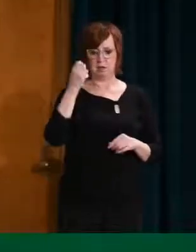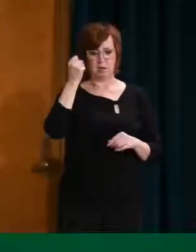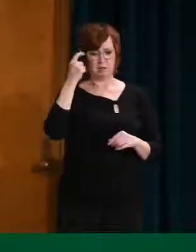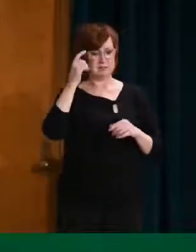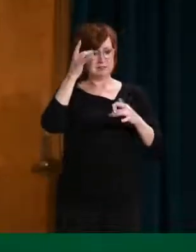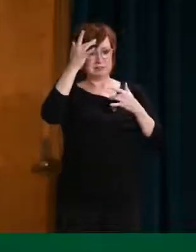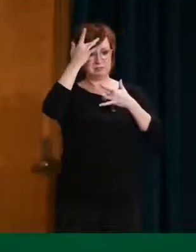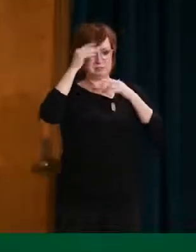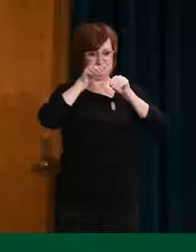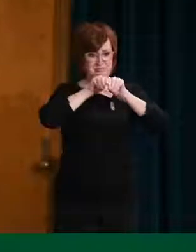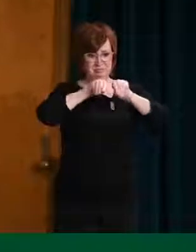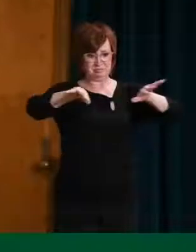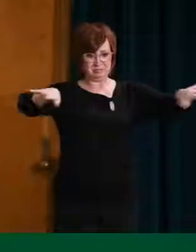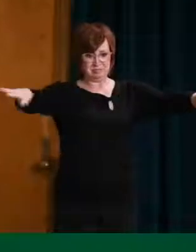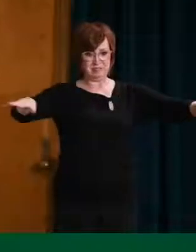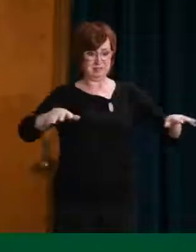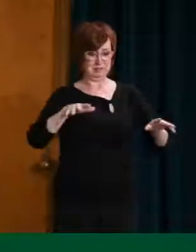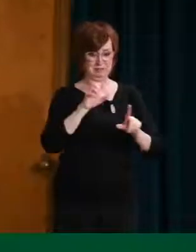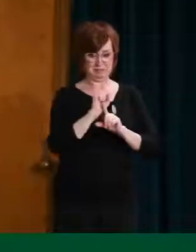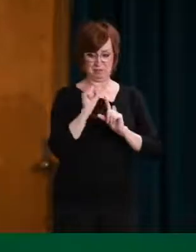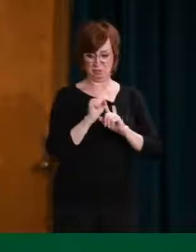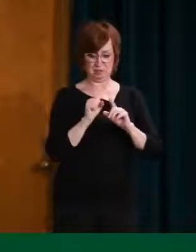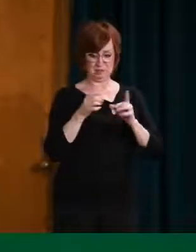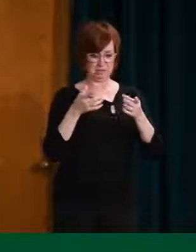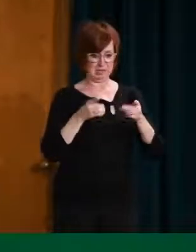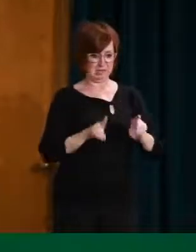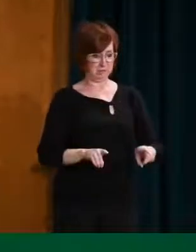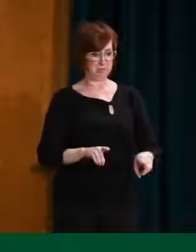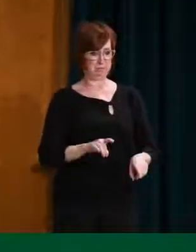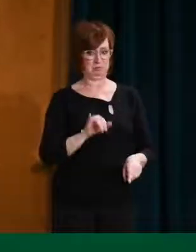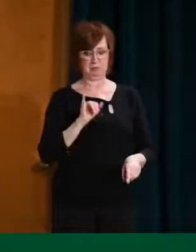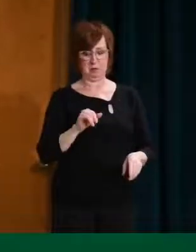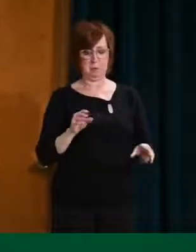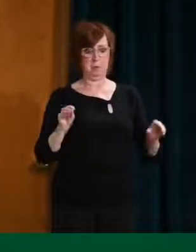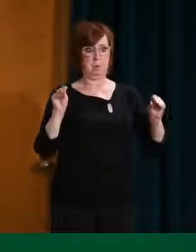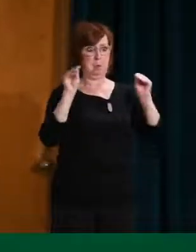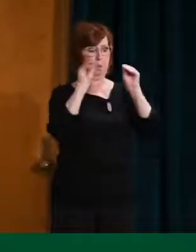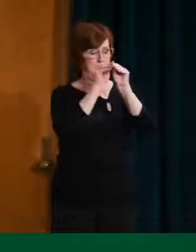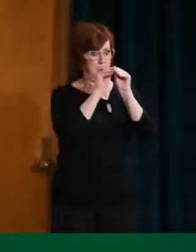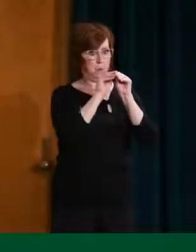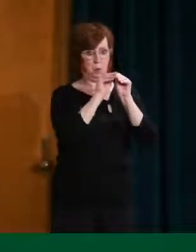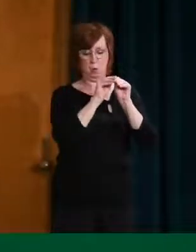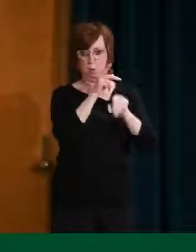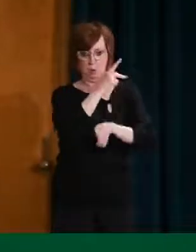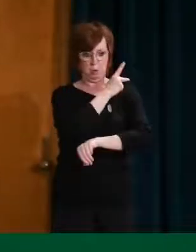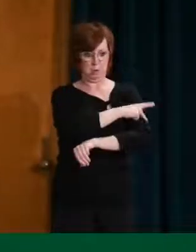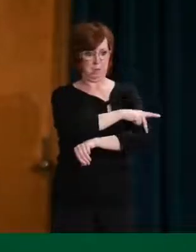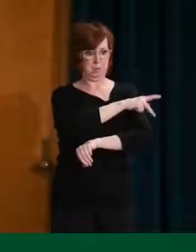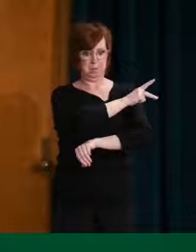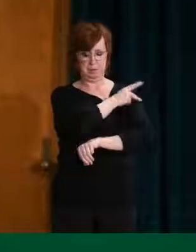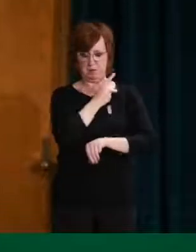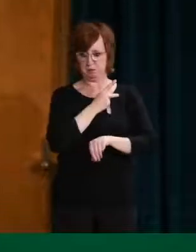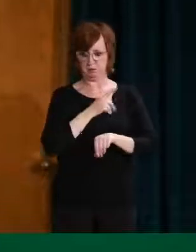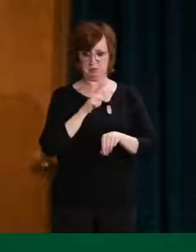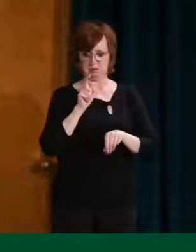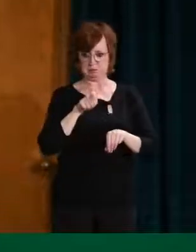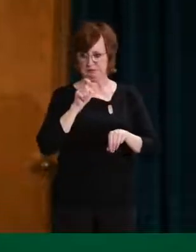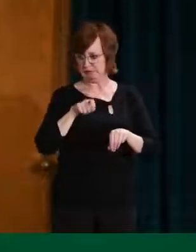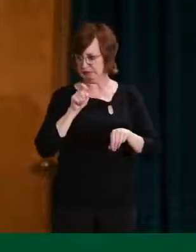may have more people needing care than you have the ability to actually take care